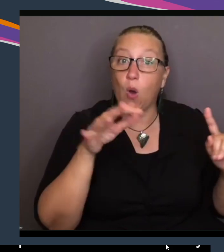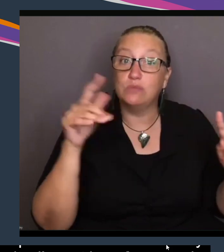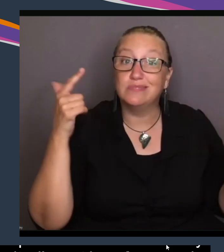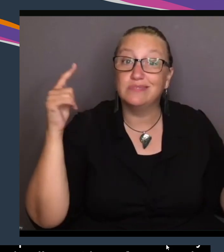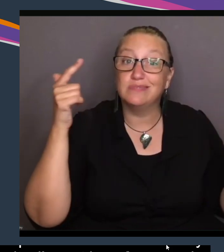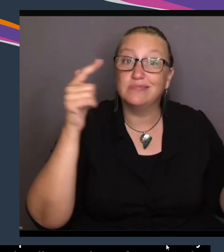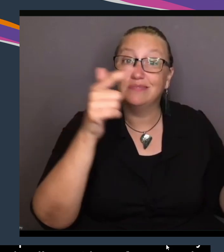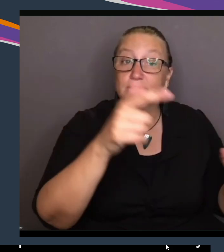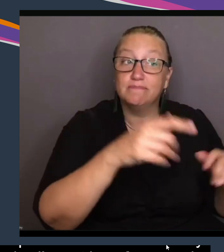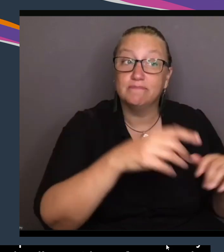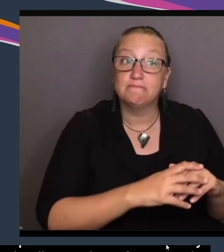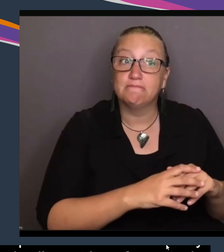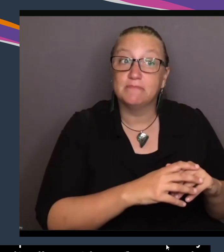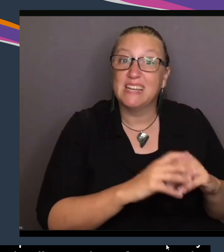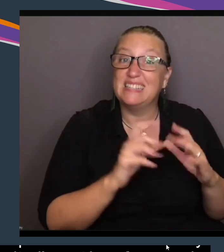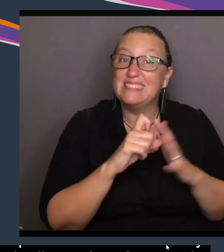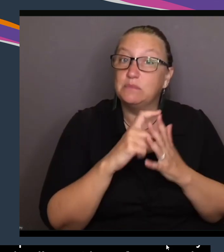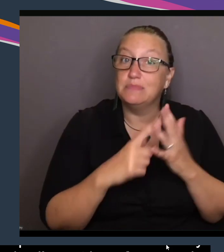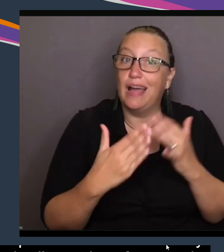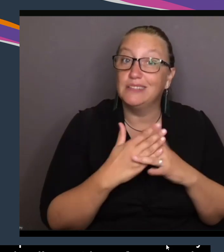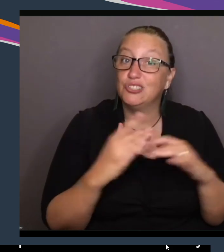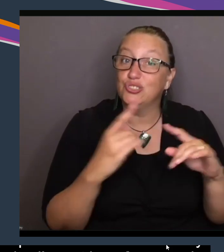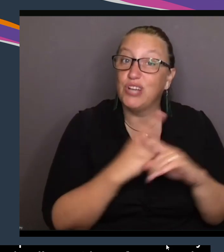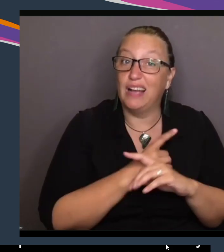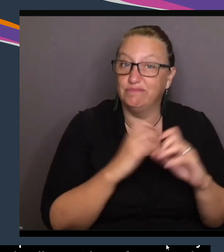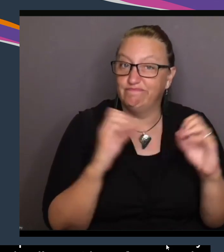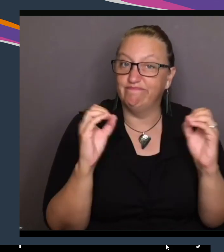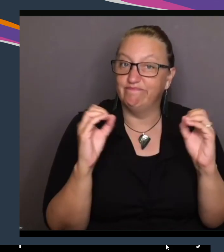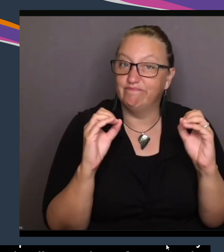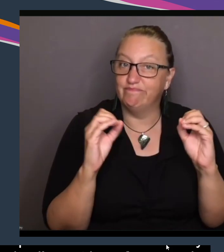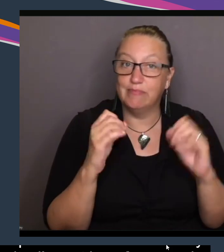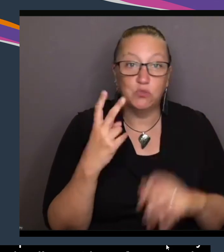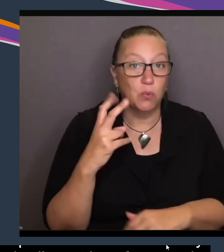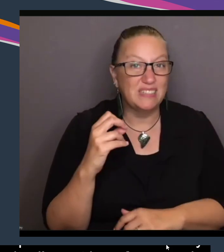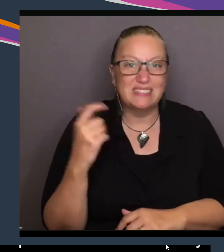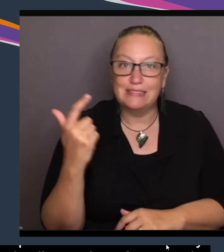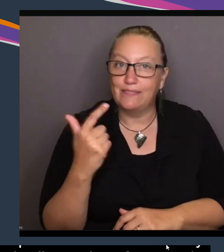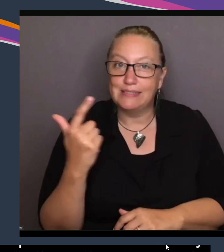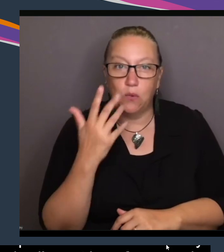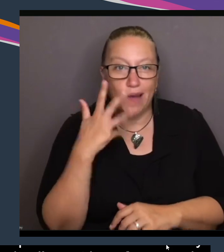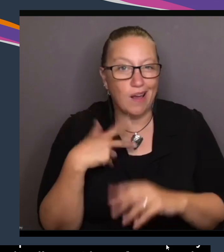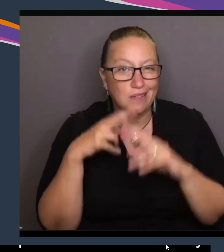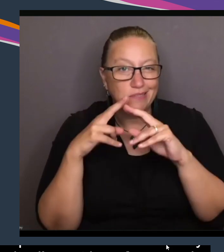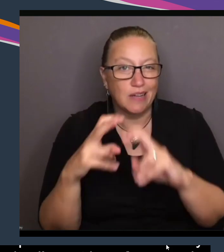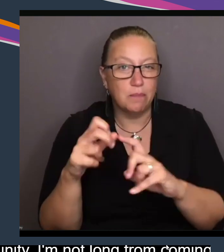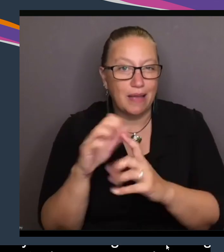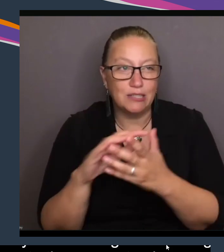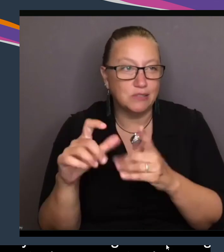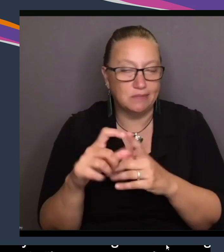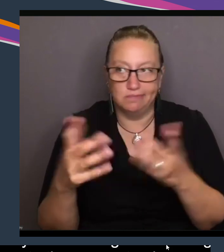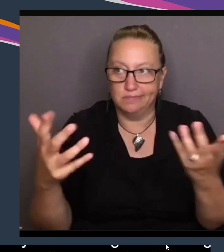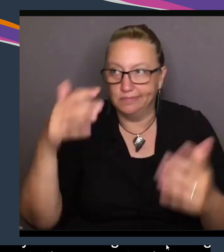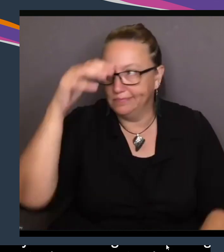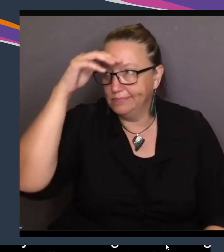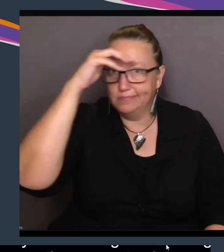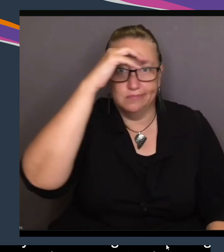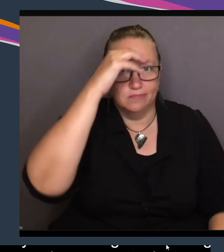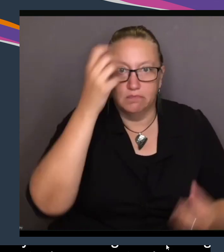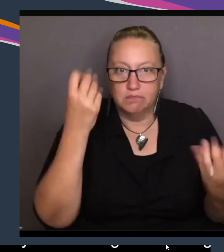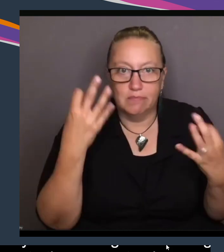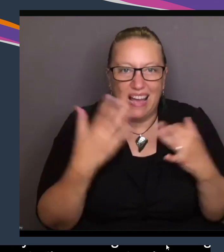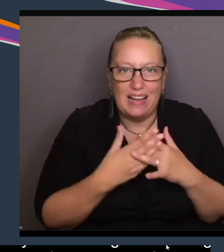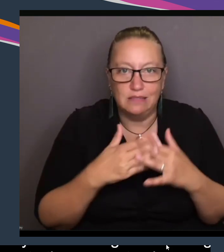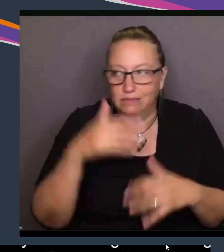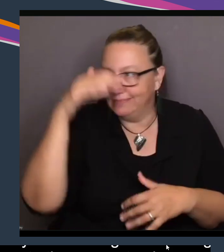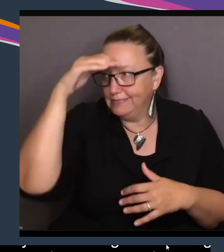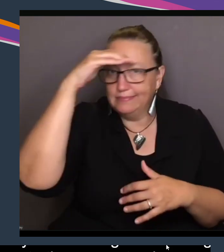I did my PhD in 2017. Still the inaccessible, still where is the NDIS? And they